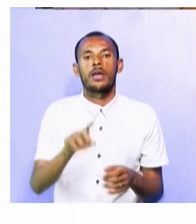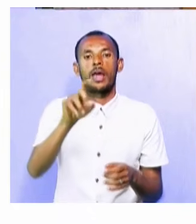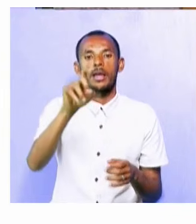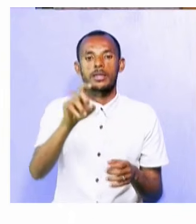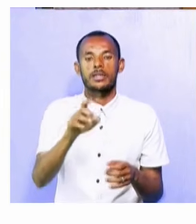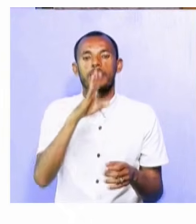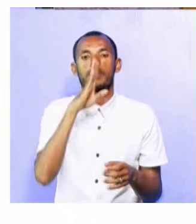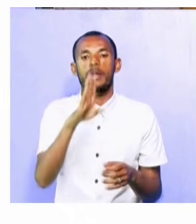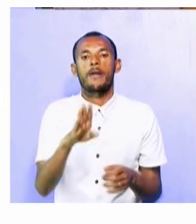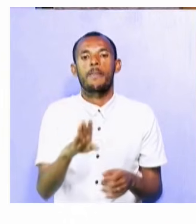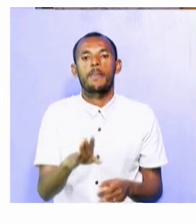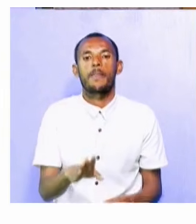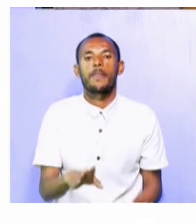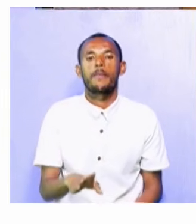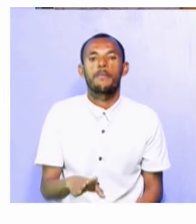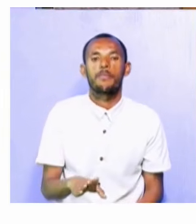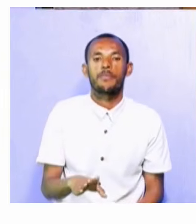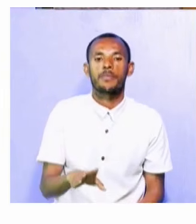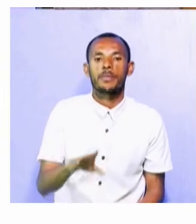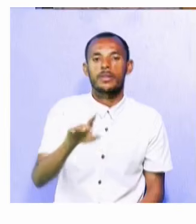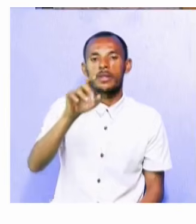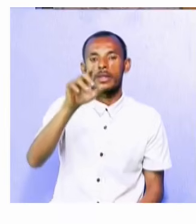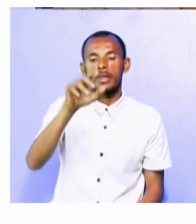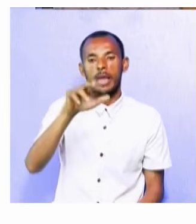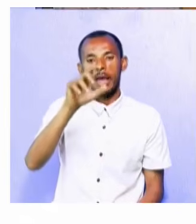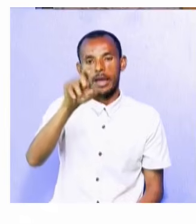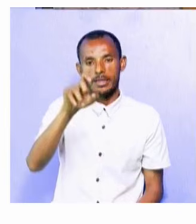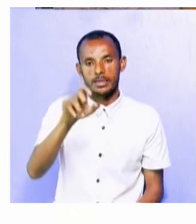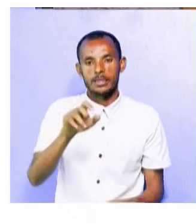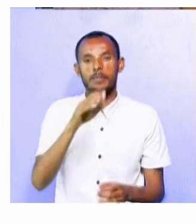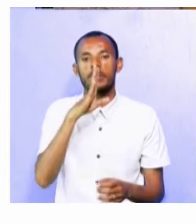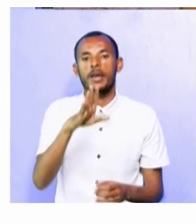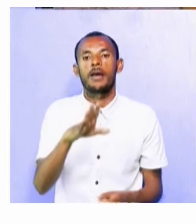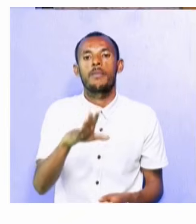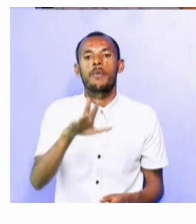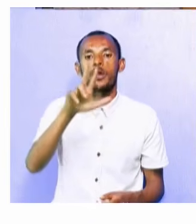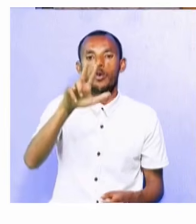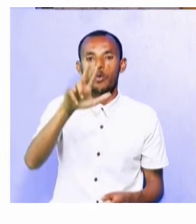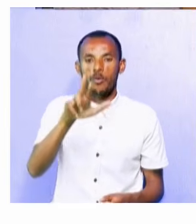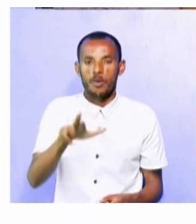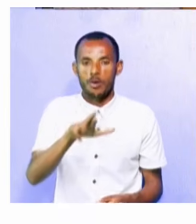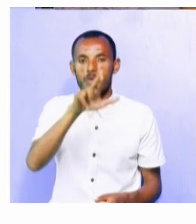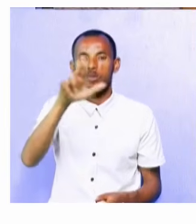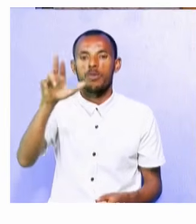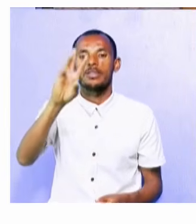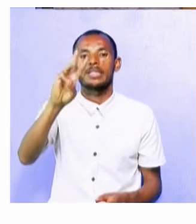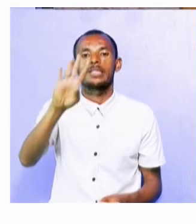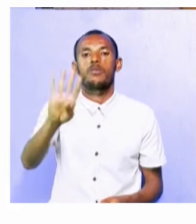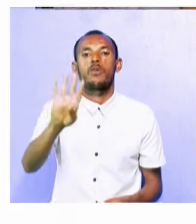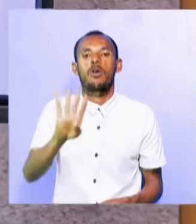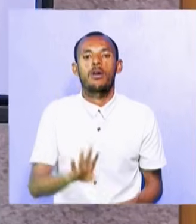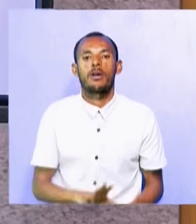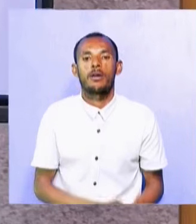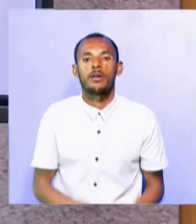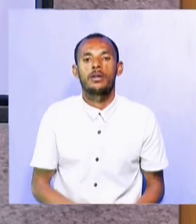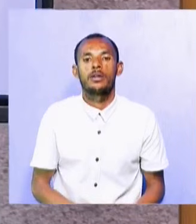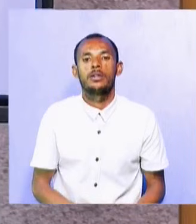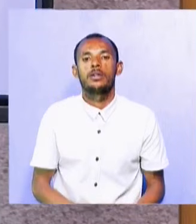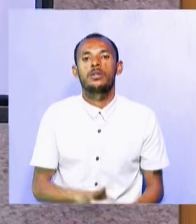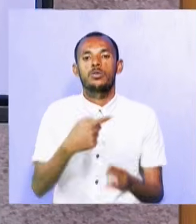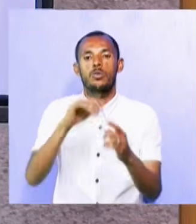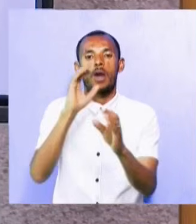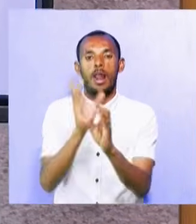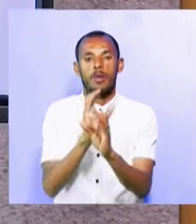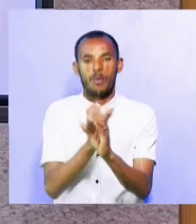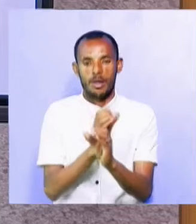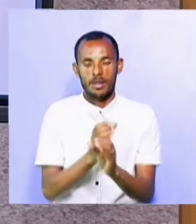becomes cubed root of 64 meter cube, okay? To calculate